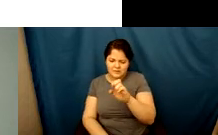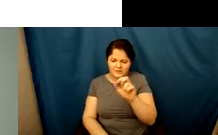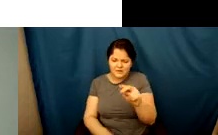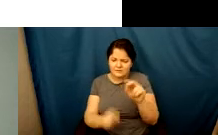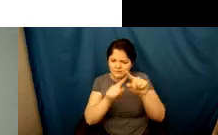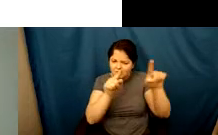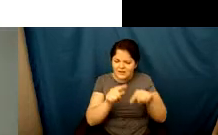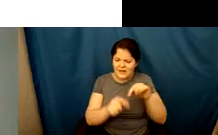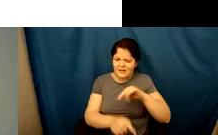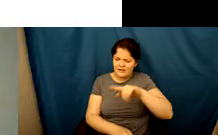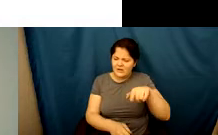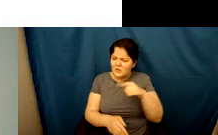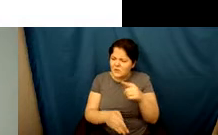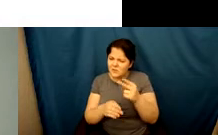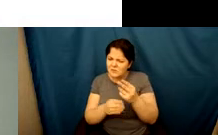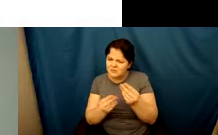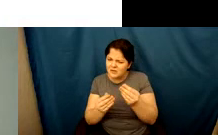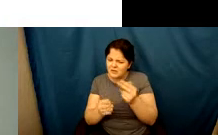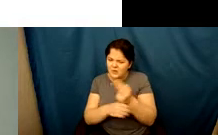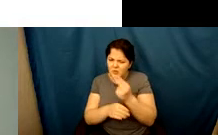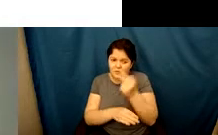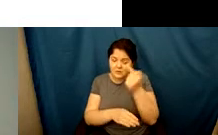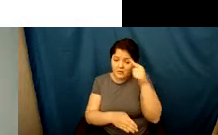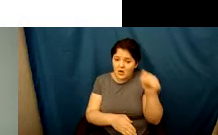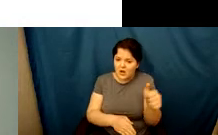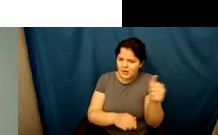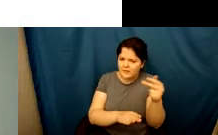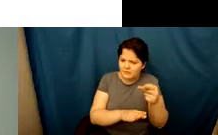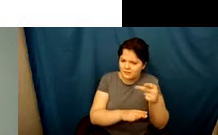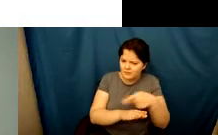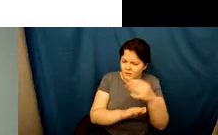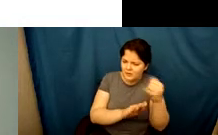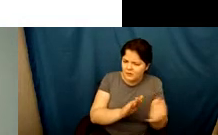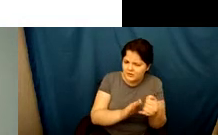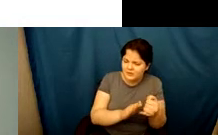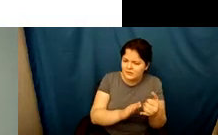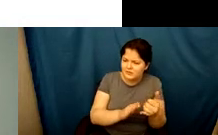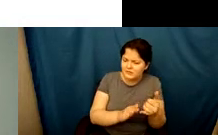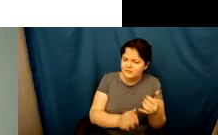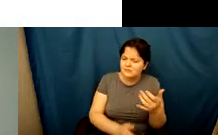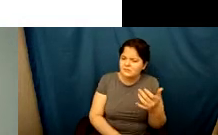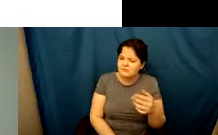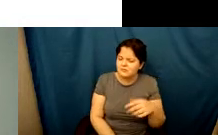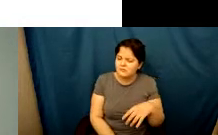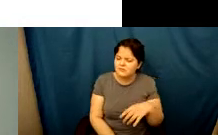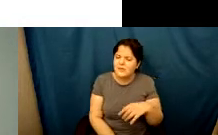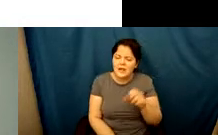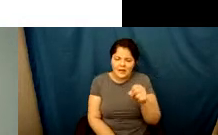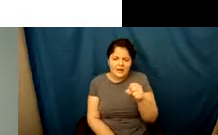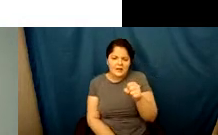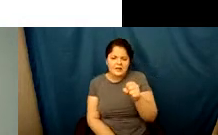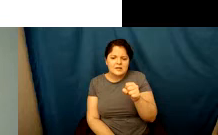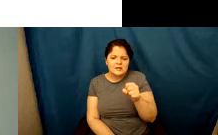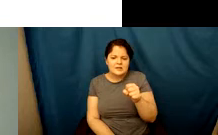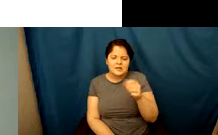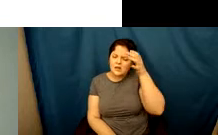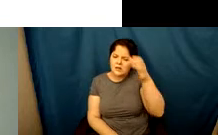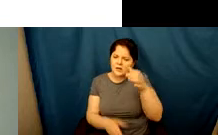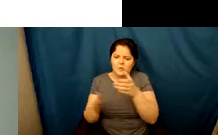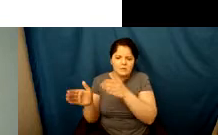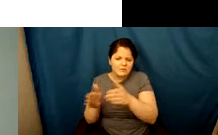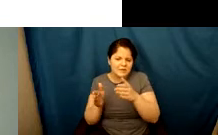throughout Port Authority? So yes, they are in now all of the kind of conceptual